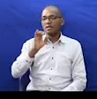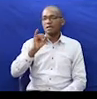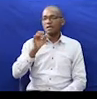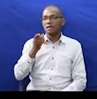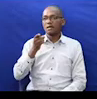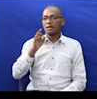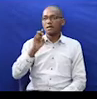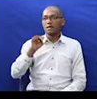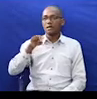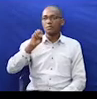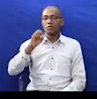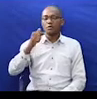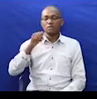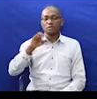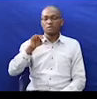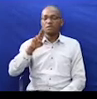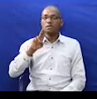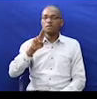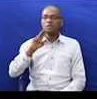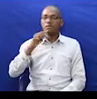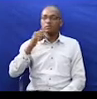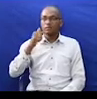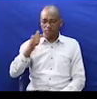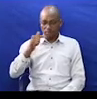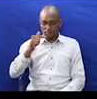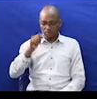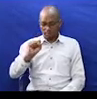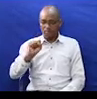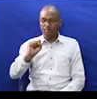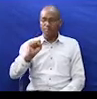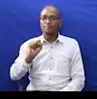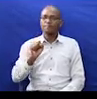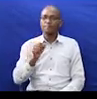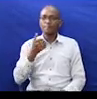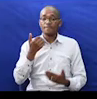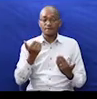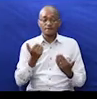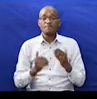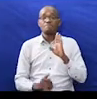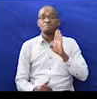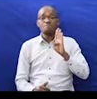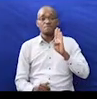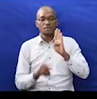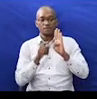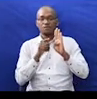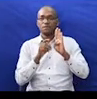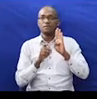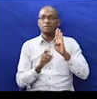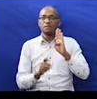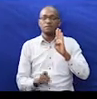hypotenuse. This is the longest side. And the side AB, which is adjacent to angle